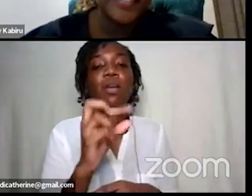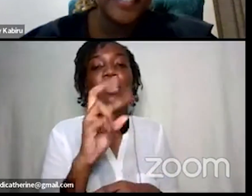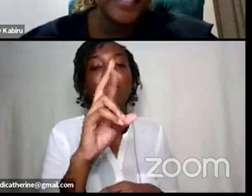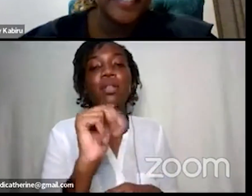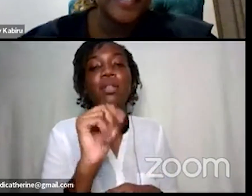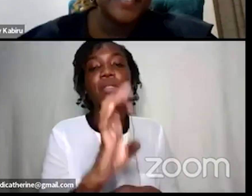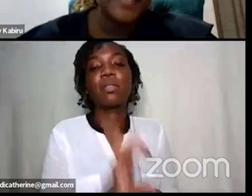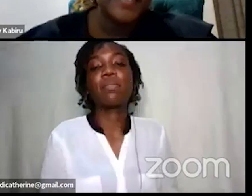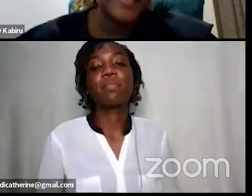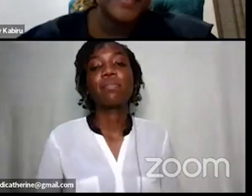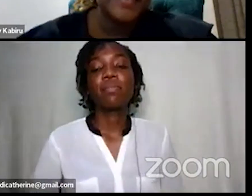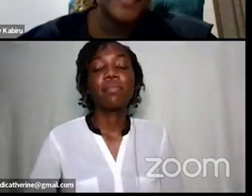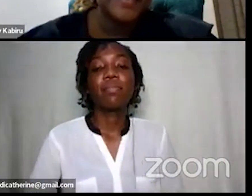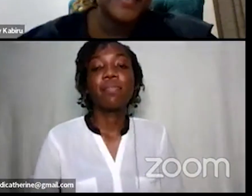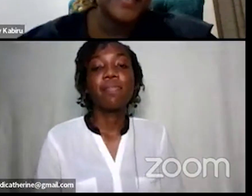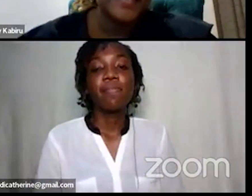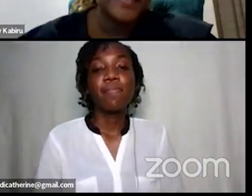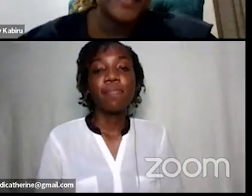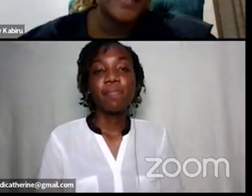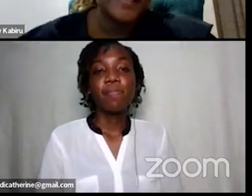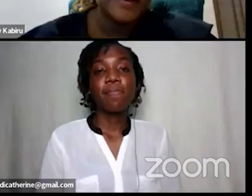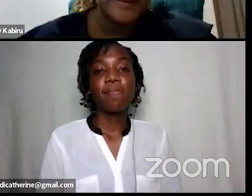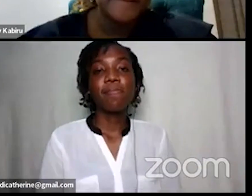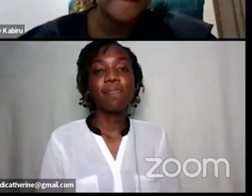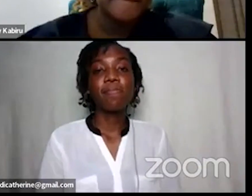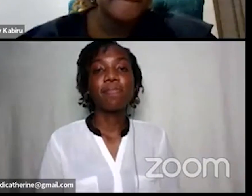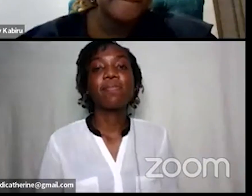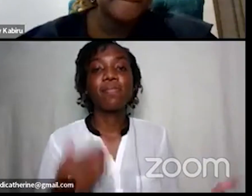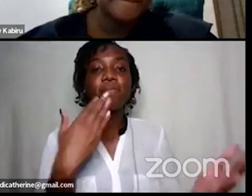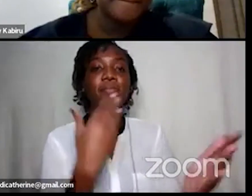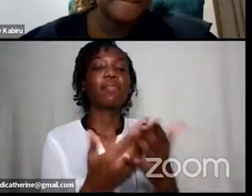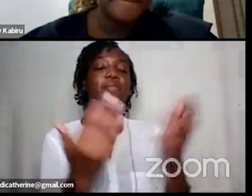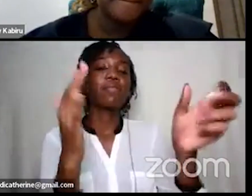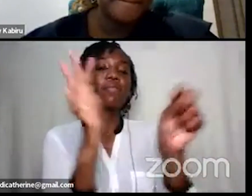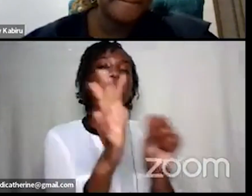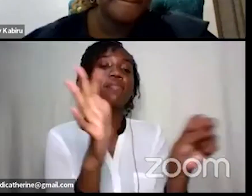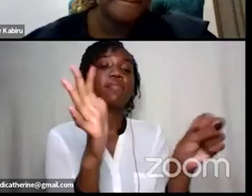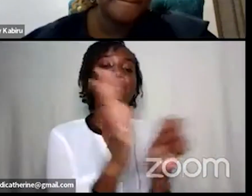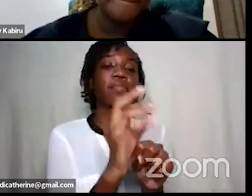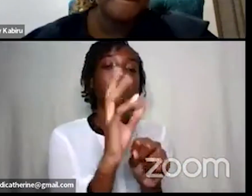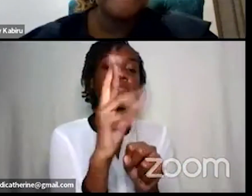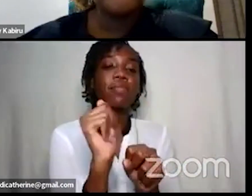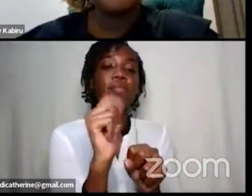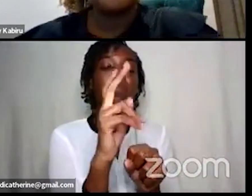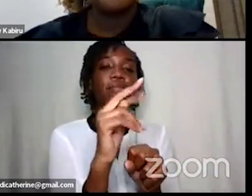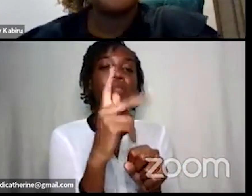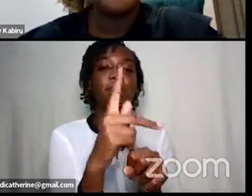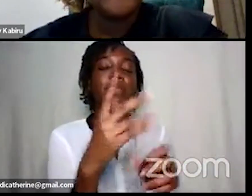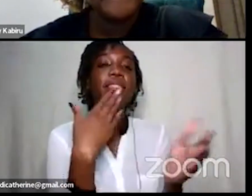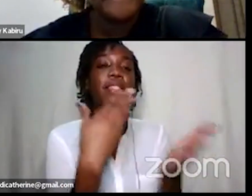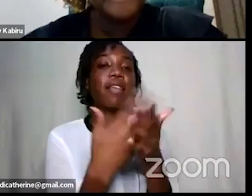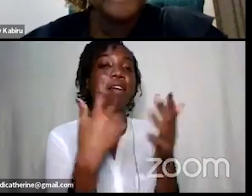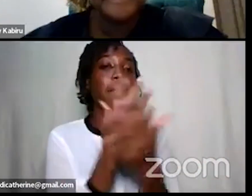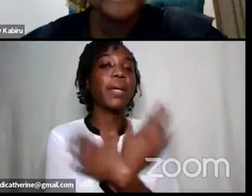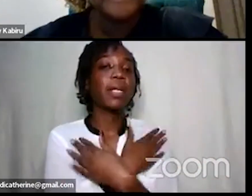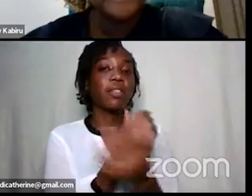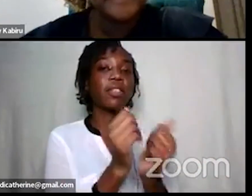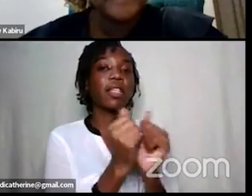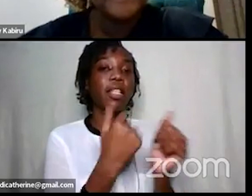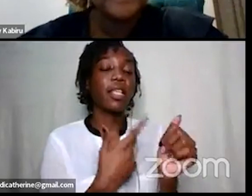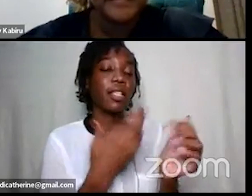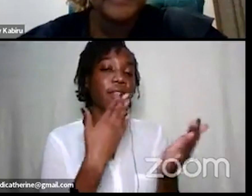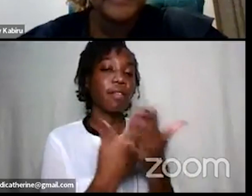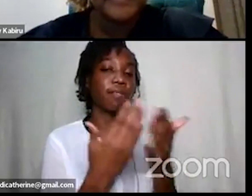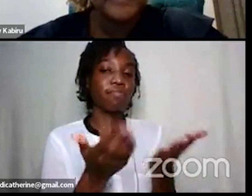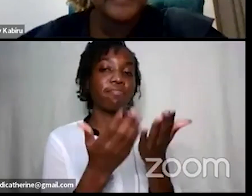Grace. All right. Thank you very much, Frank. We thank you for partnering with us. Thank you for offering the sessions. And